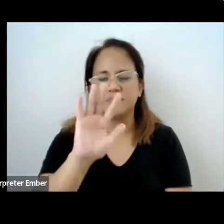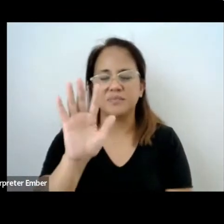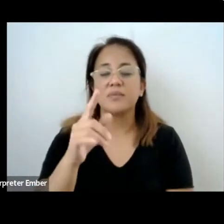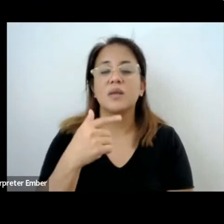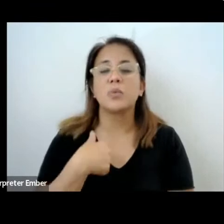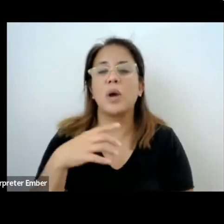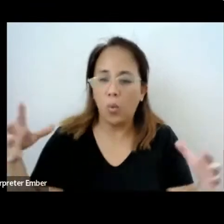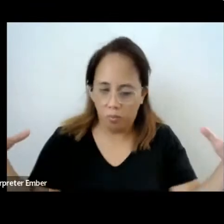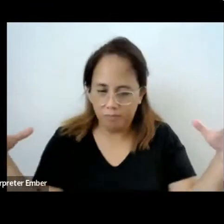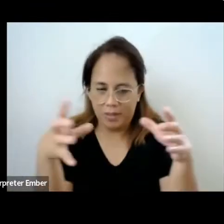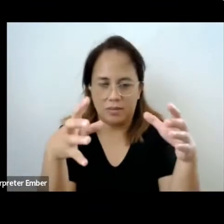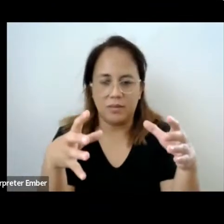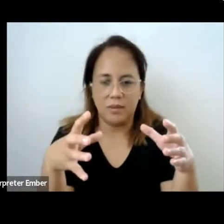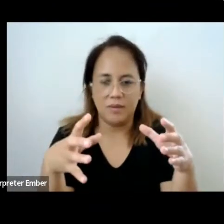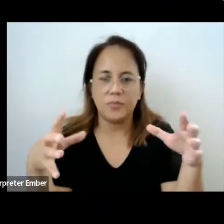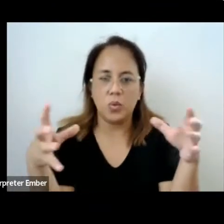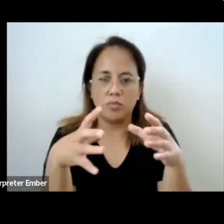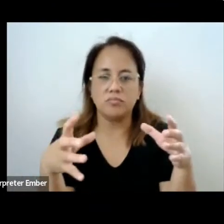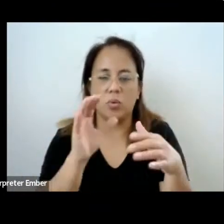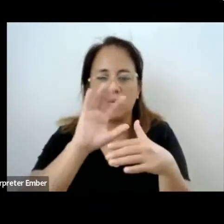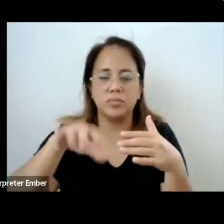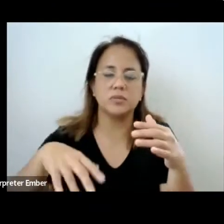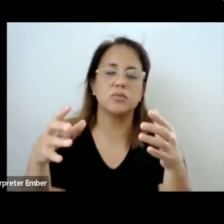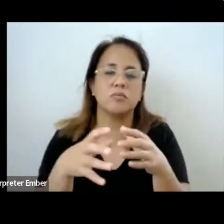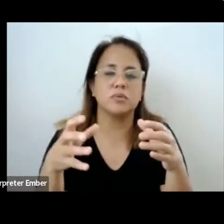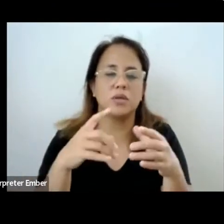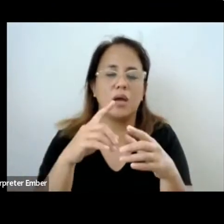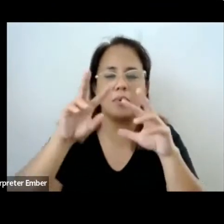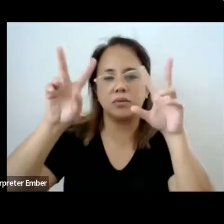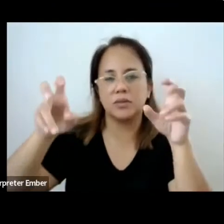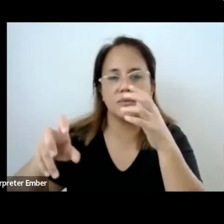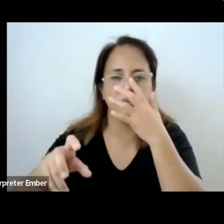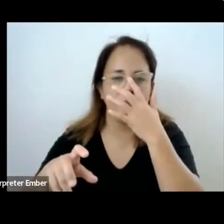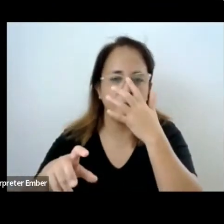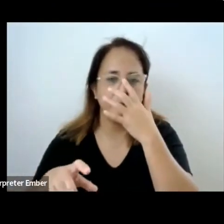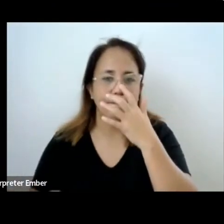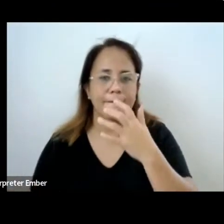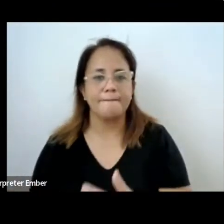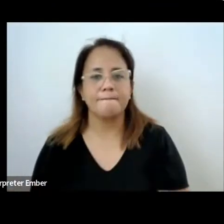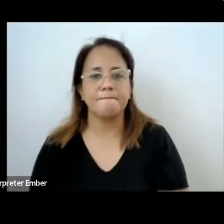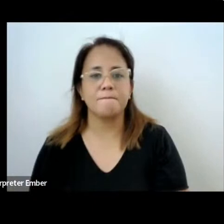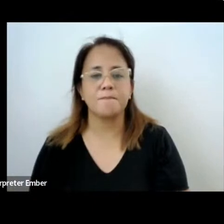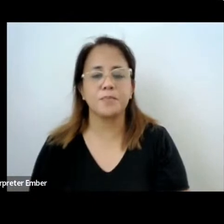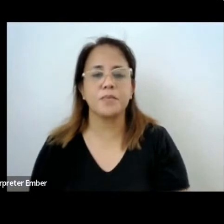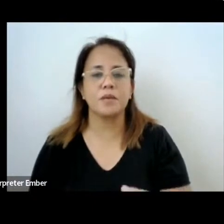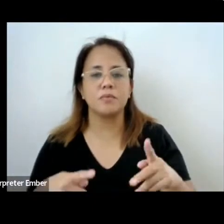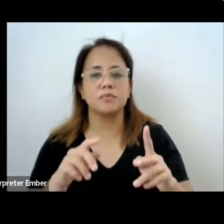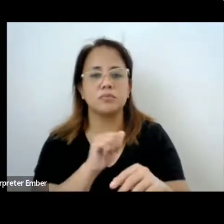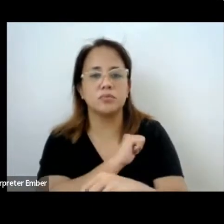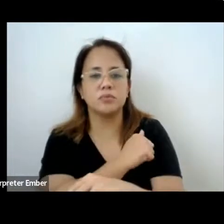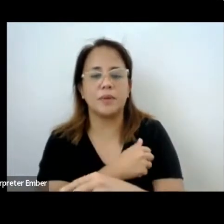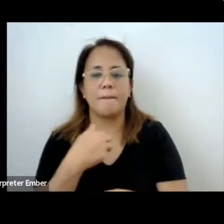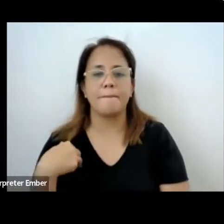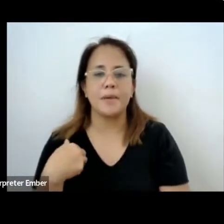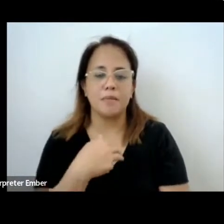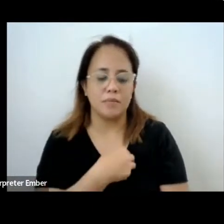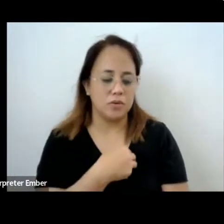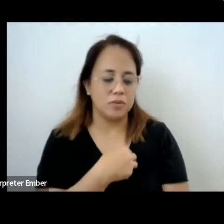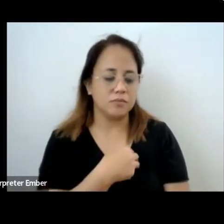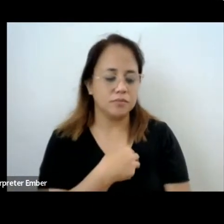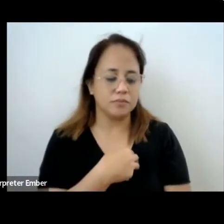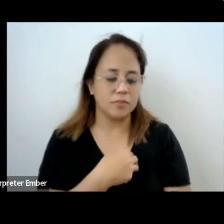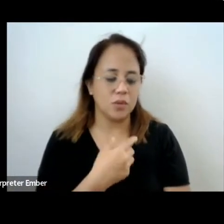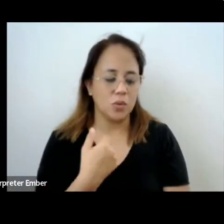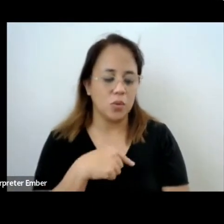whole na, the committee as a whole can tackle the issue. So with that, with the permission of the authors and the members present, we